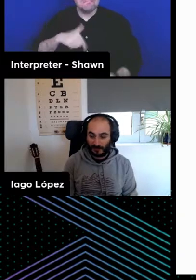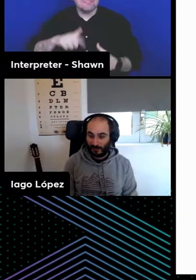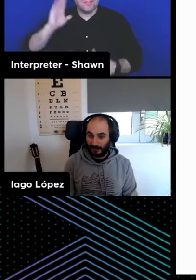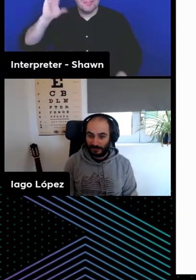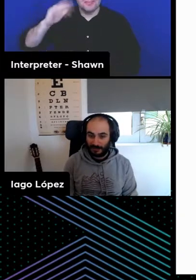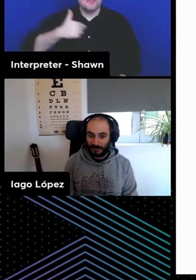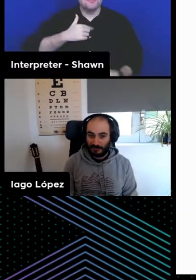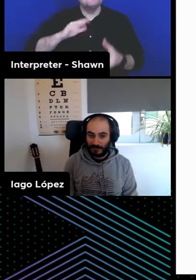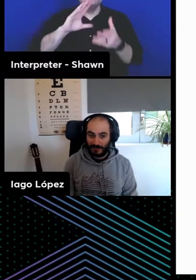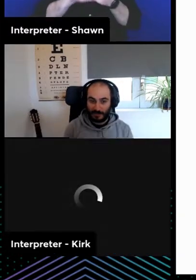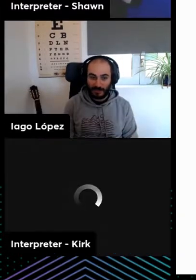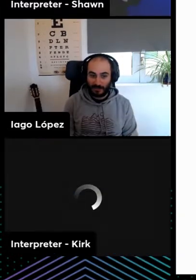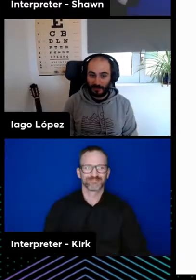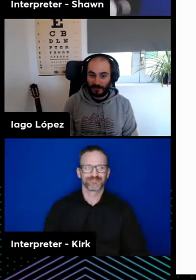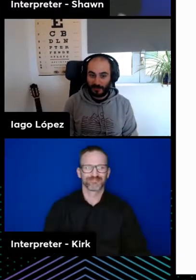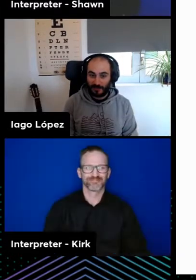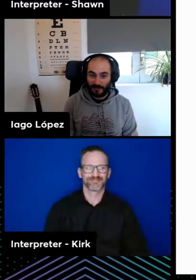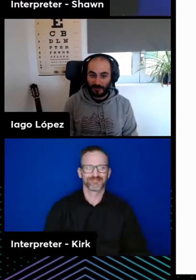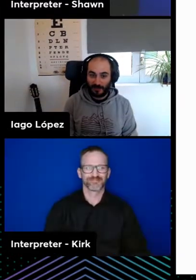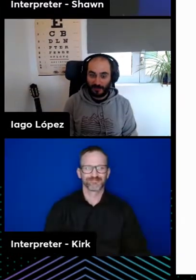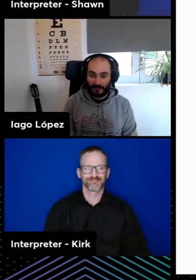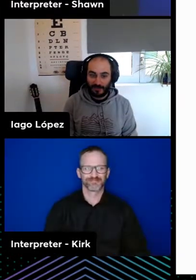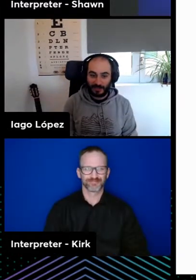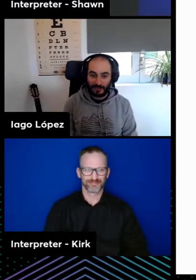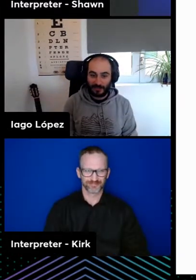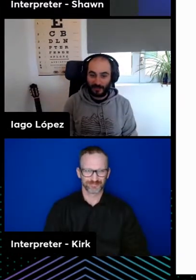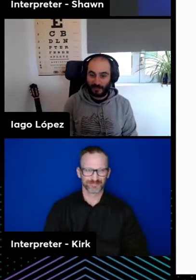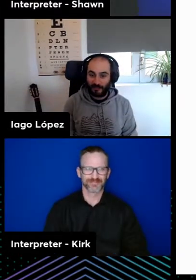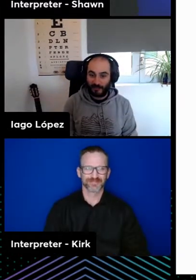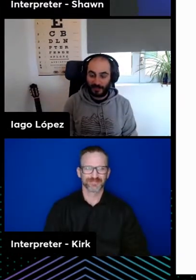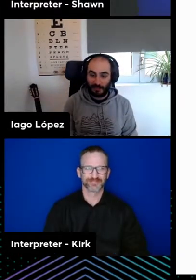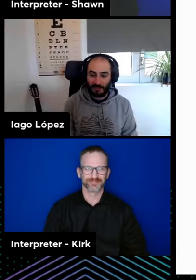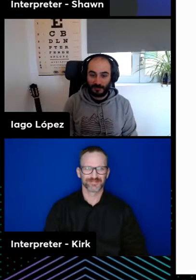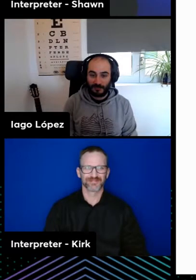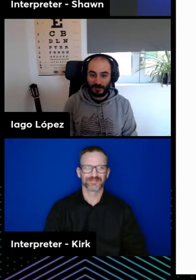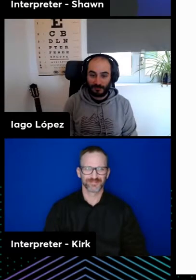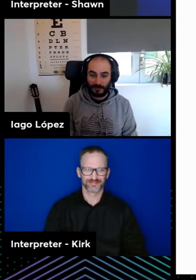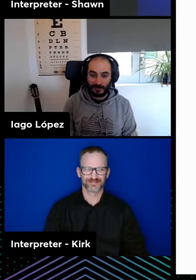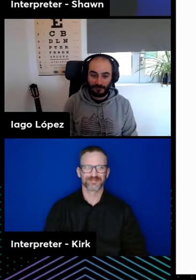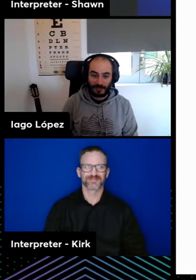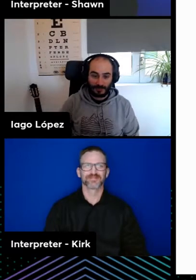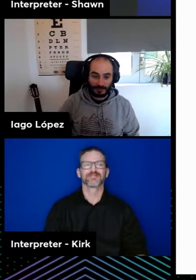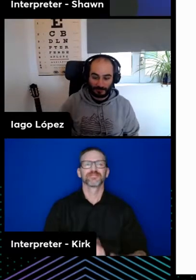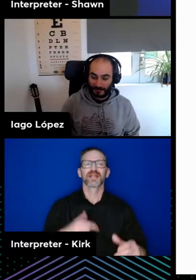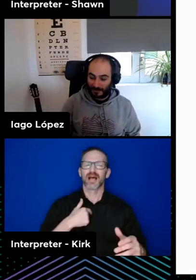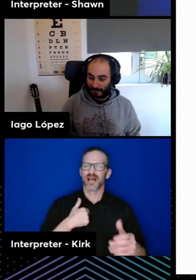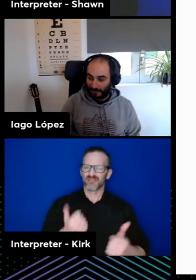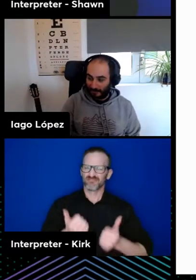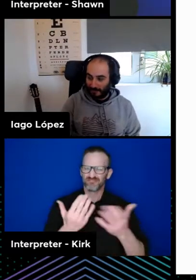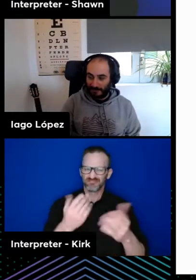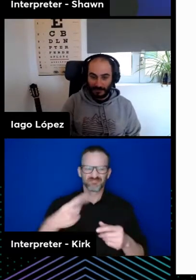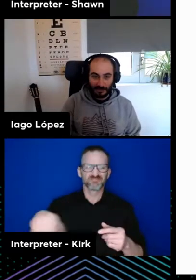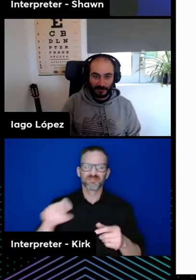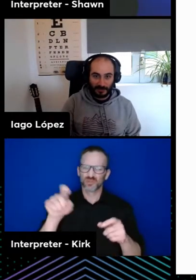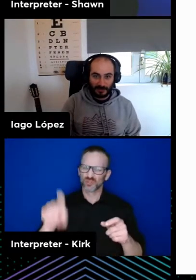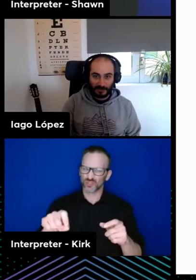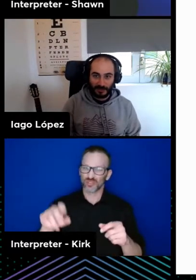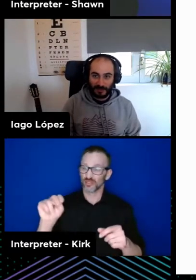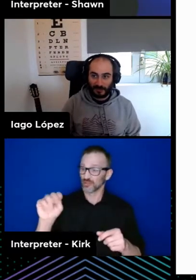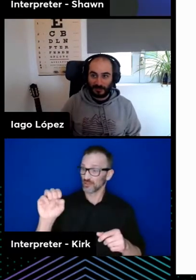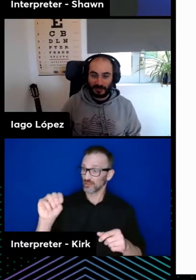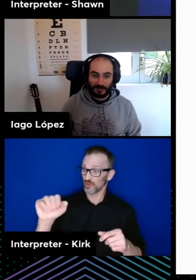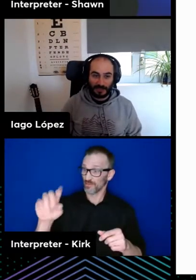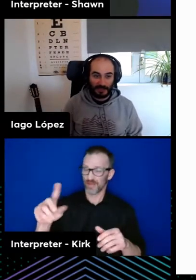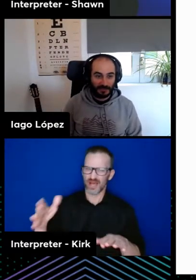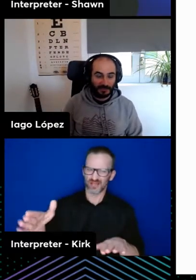So yeah, how to run Nomad on Flatcar and why you should run Nomad on Flatcar. So I